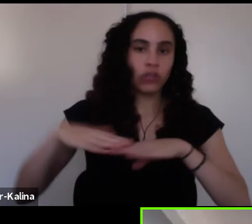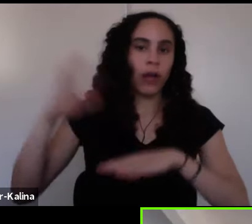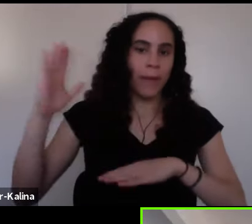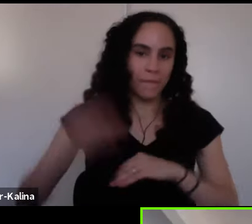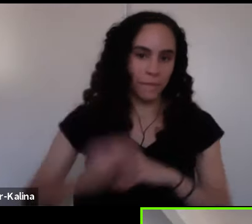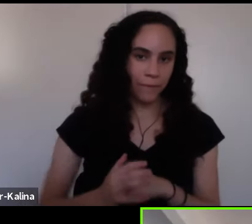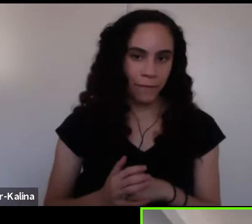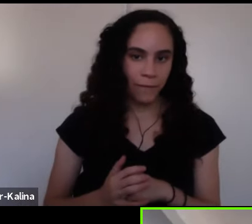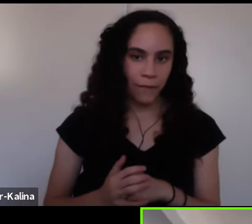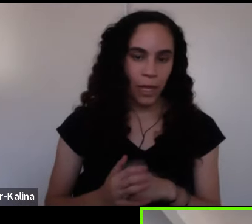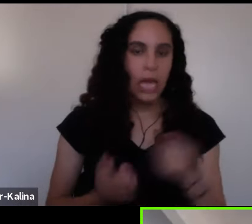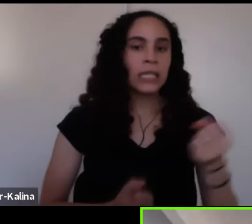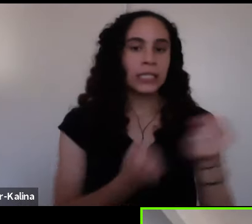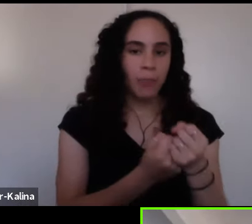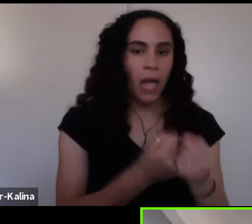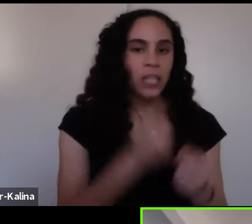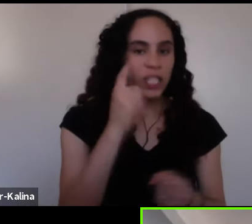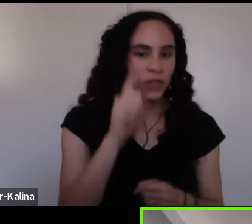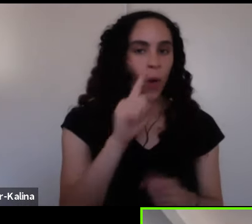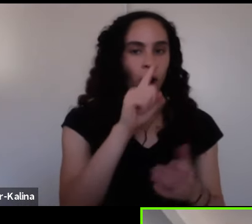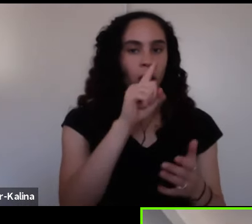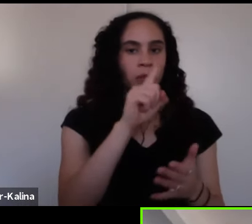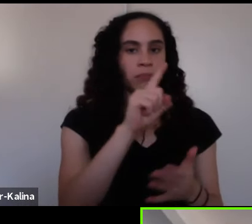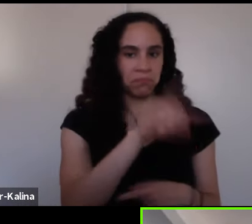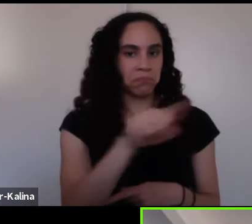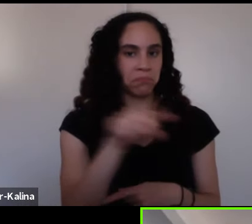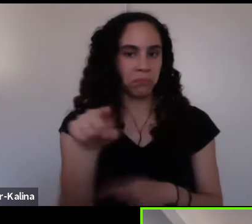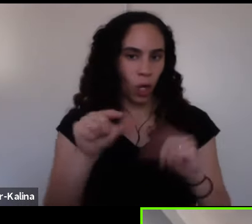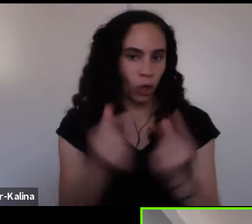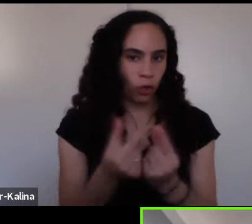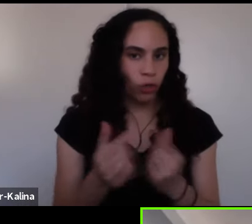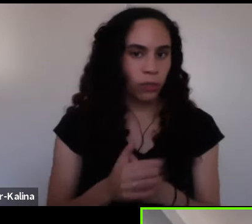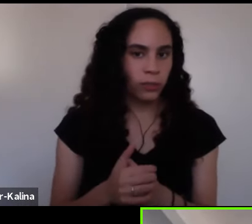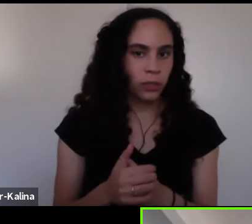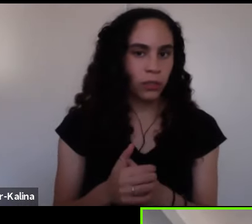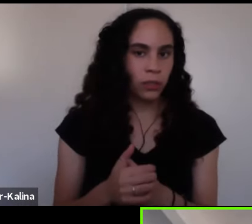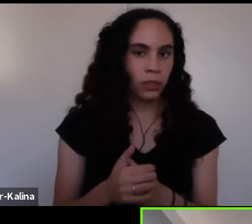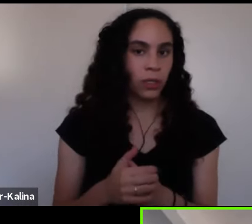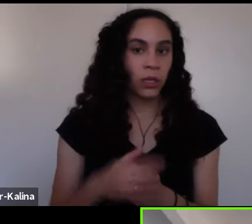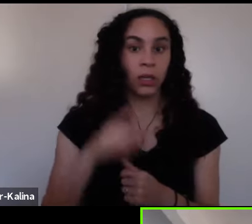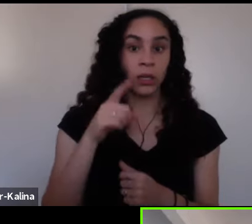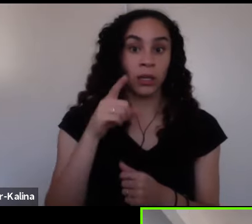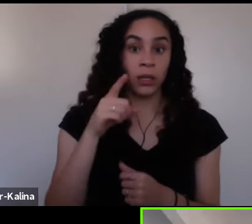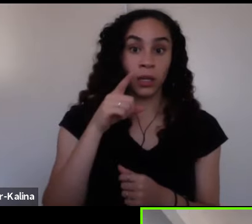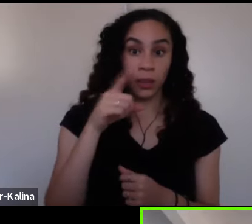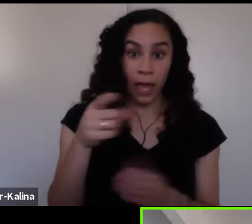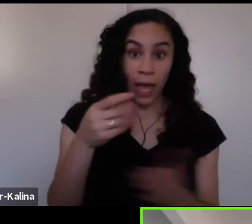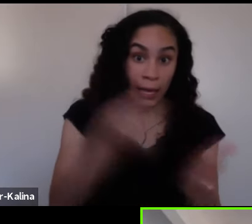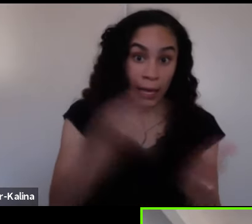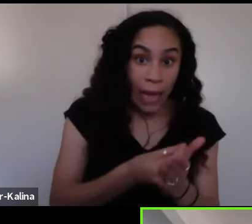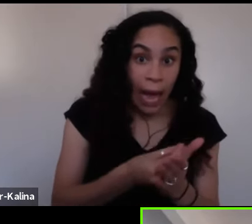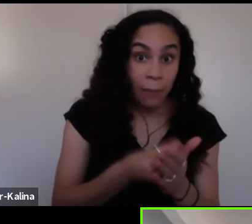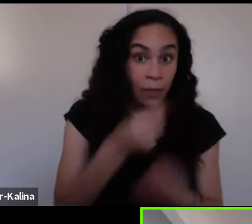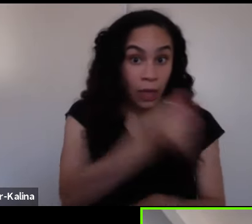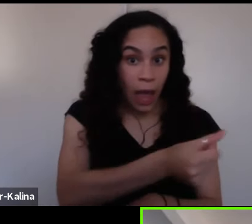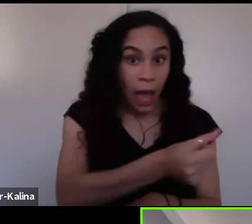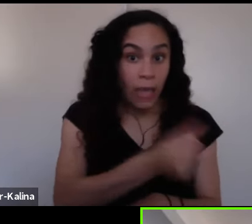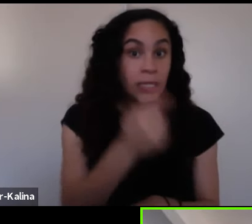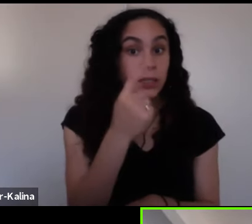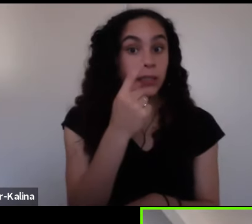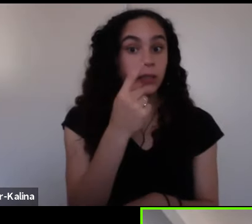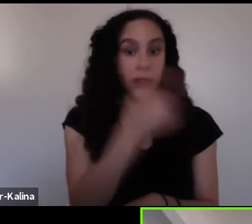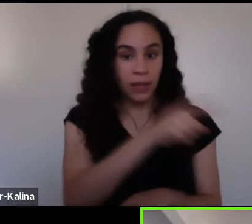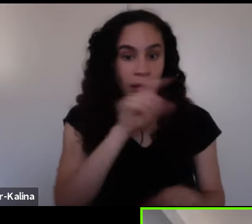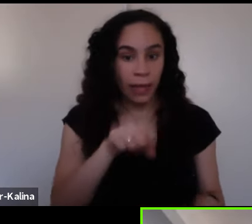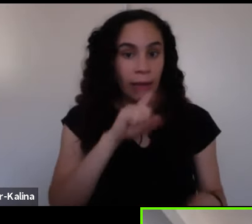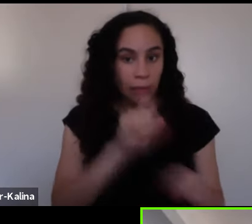is sponsors for those groups. Do you have, are they capitalized? Do they have money so that they can actually go out and do